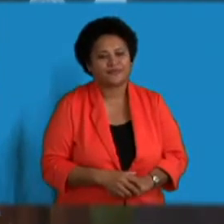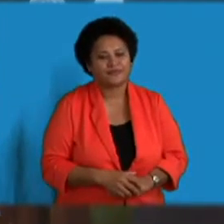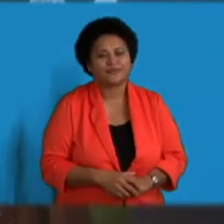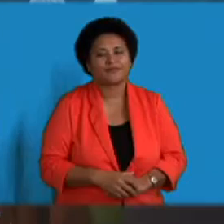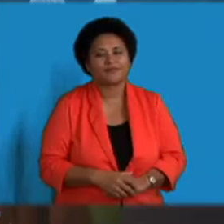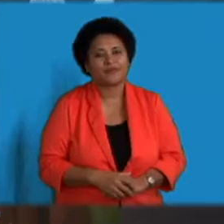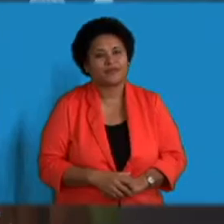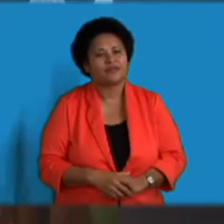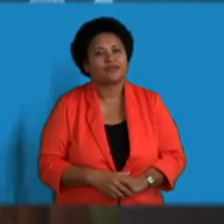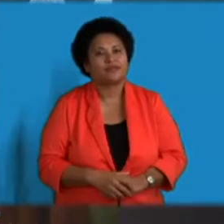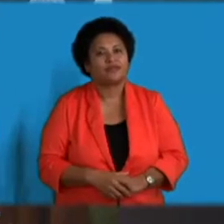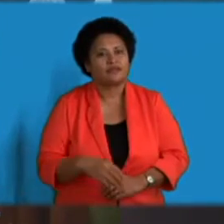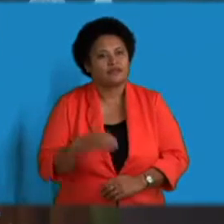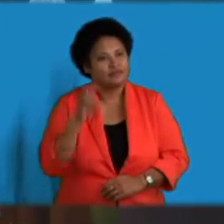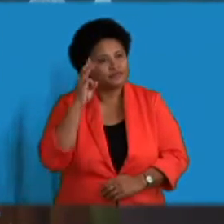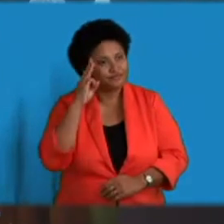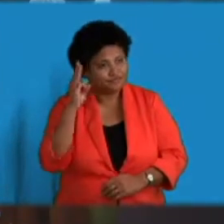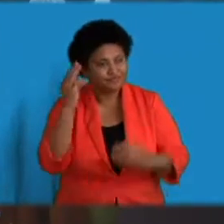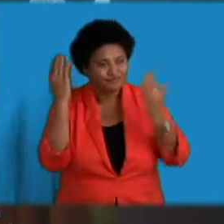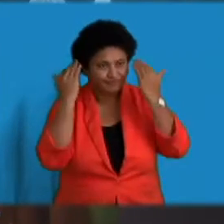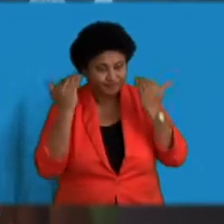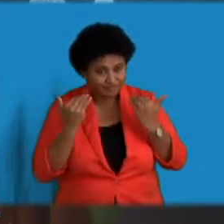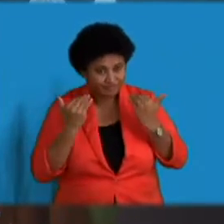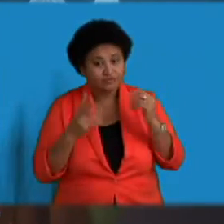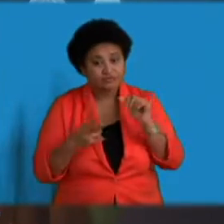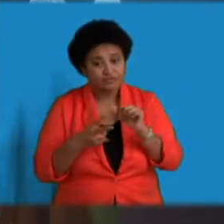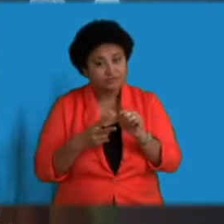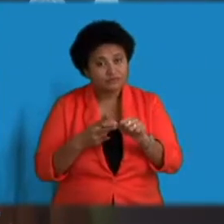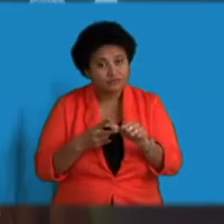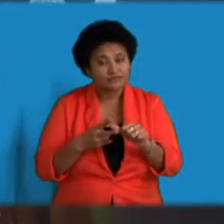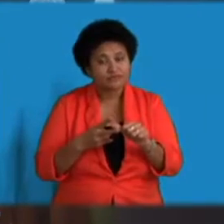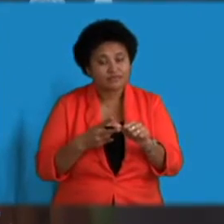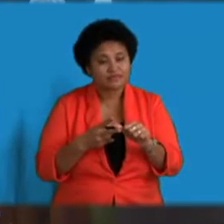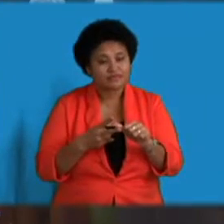Madam Speaker, we have also